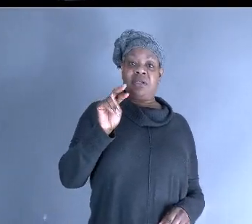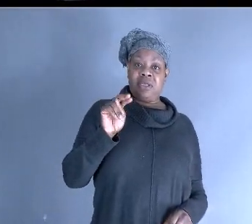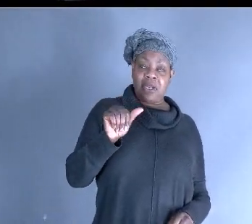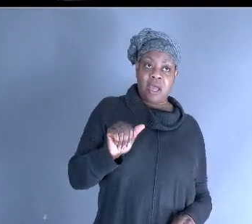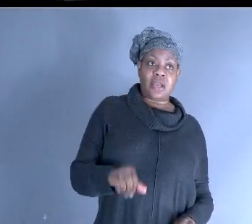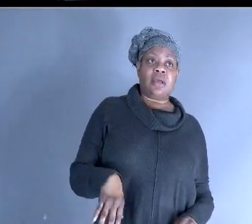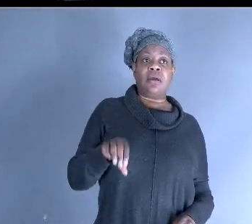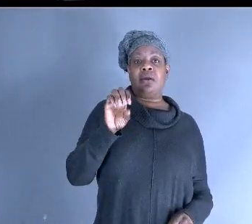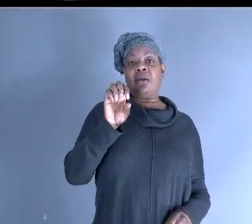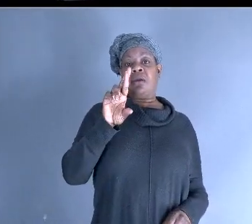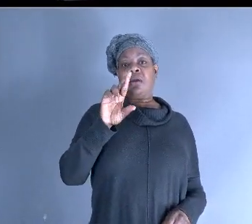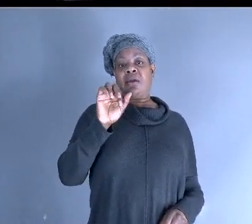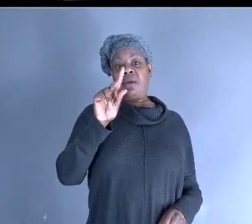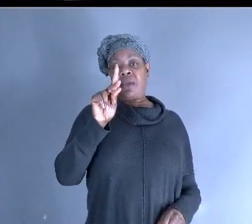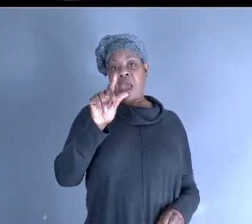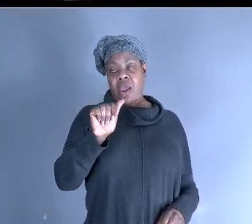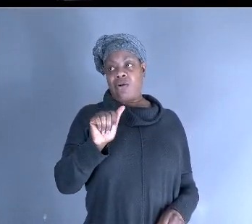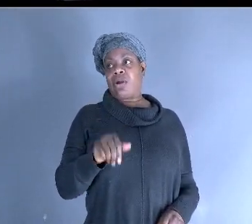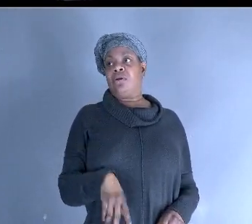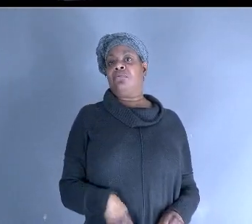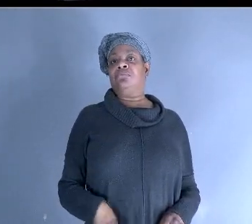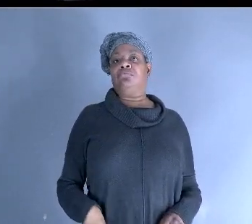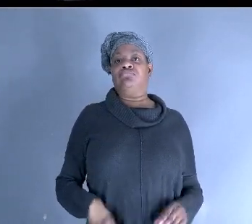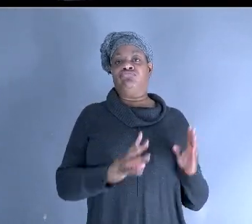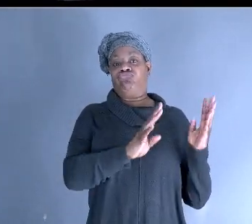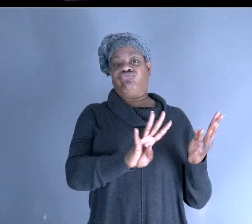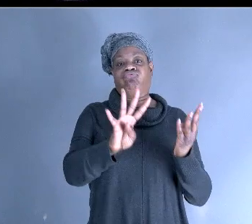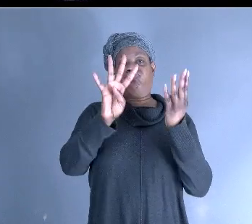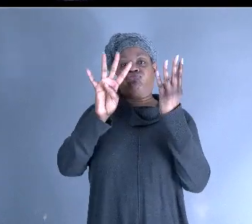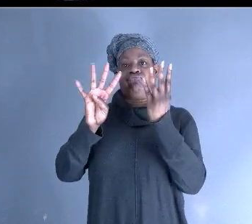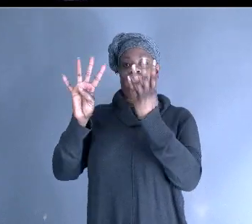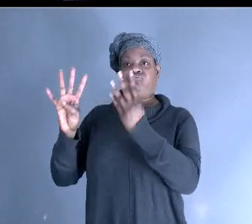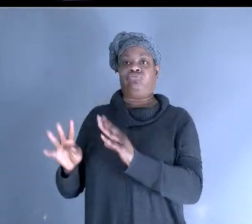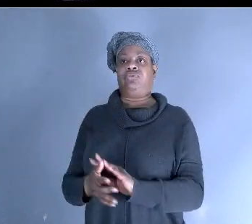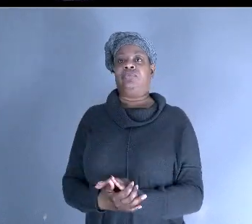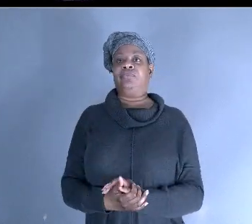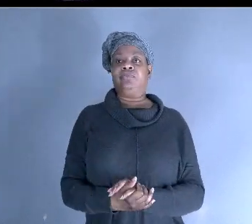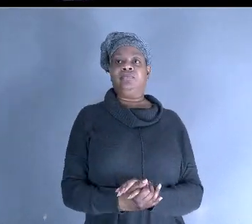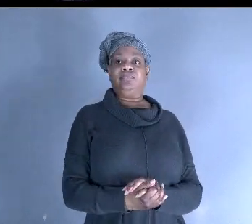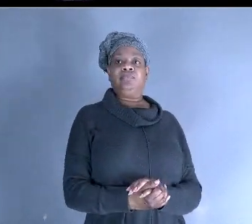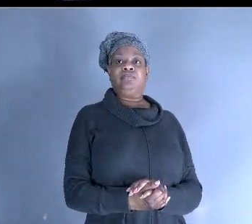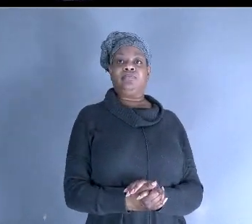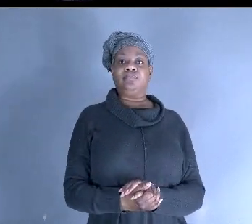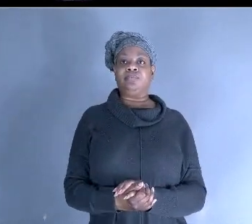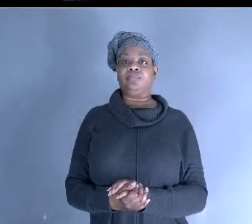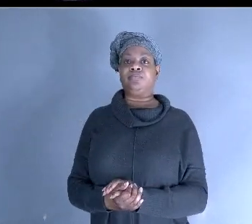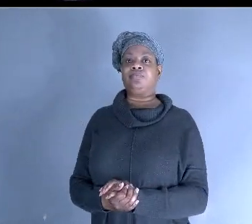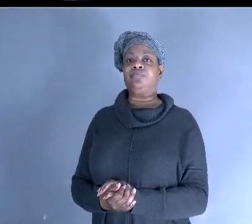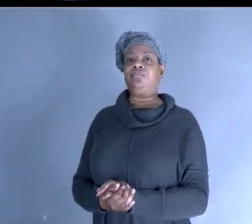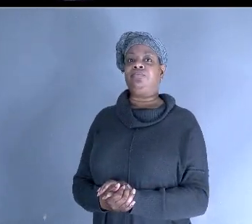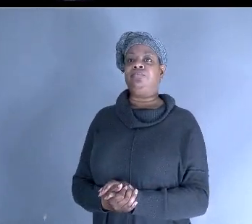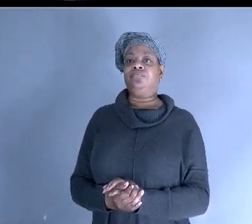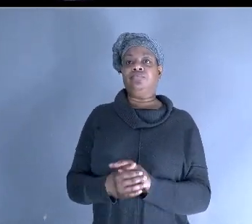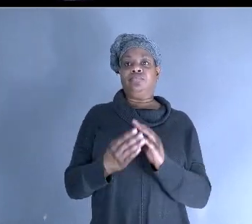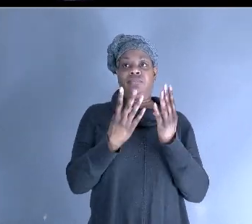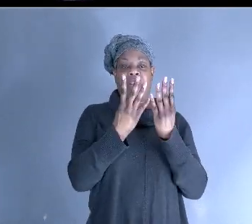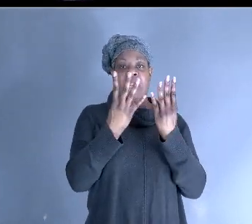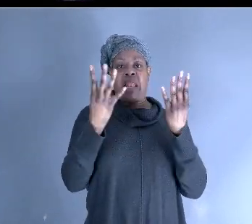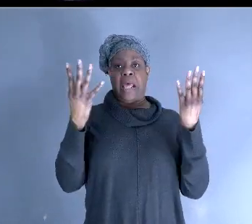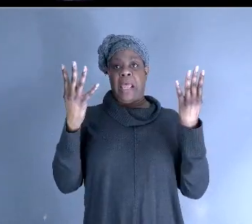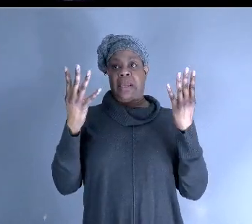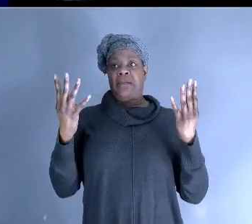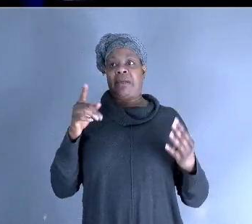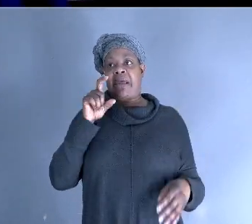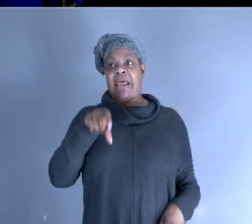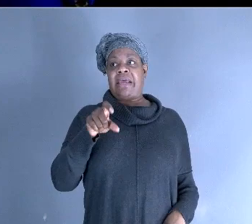If it's all right in Jesus' name. Hallelujah. Come on up on the stage. And just, you know, get in the line. I